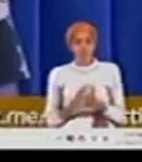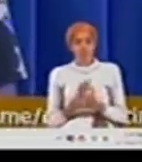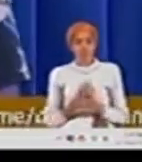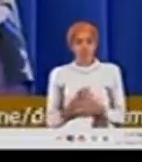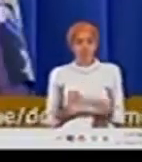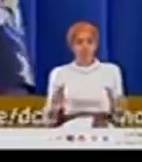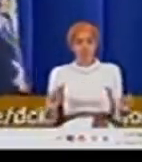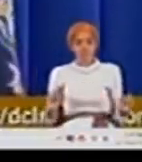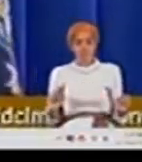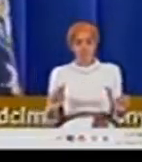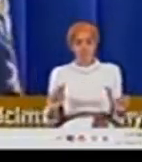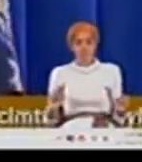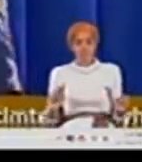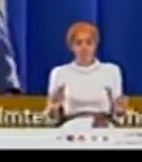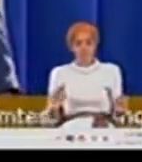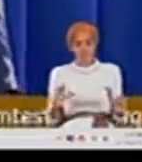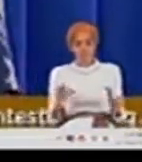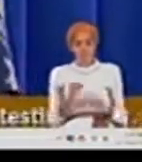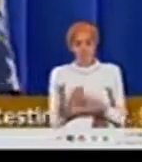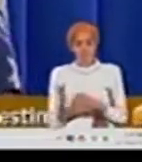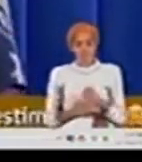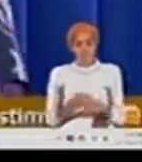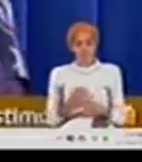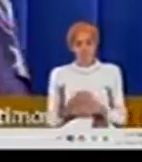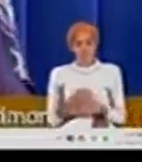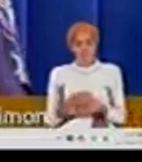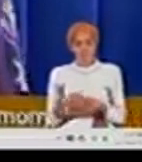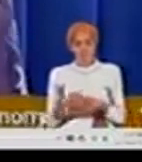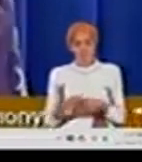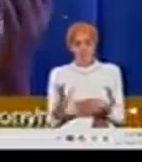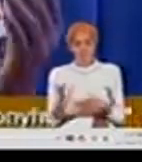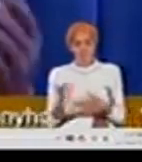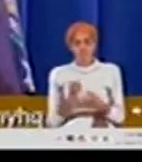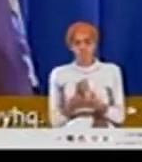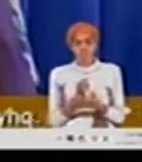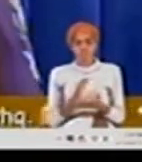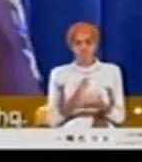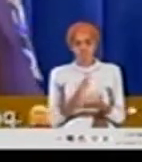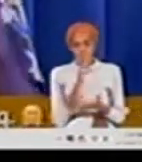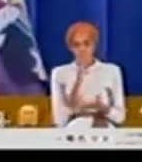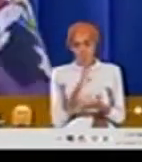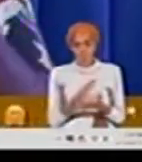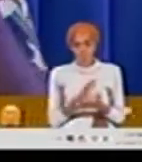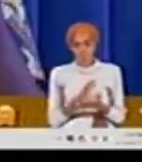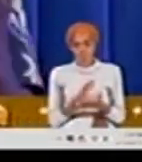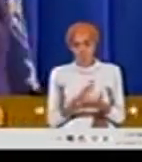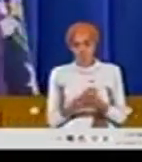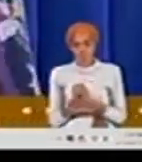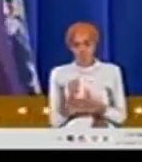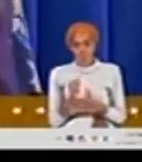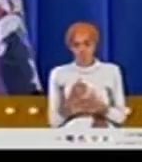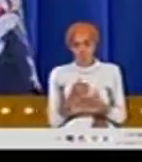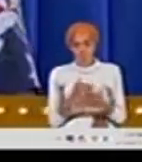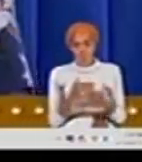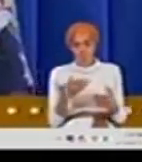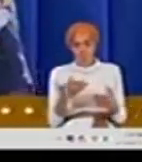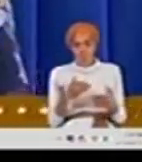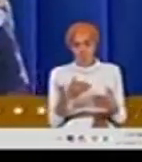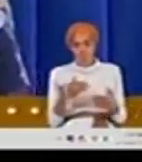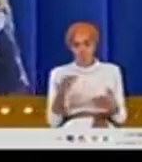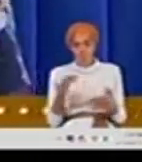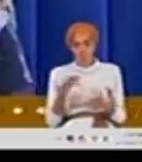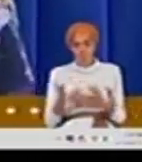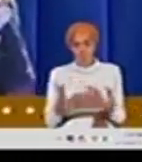2007 5 years after my conversion before this thing I begin to experience this thing in